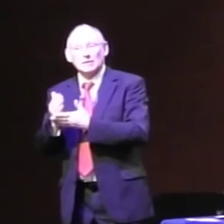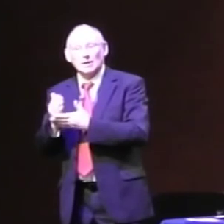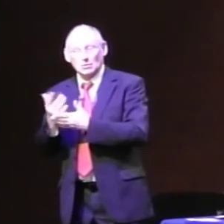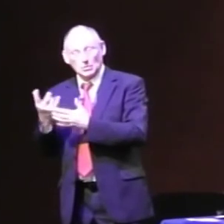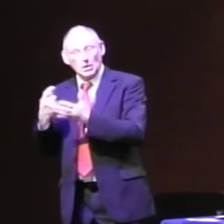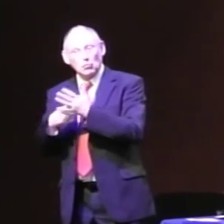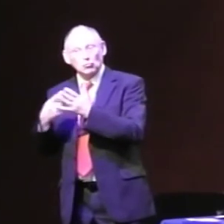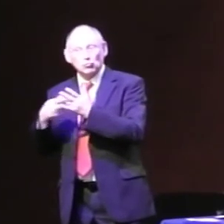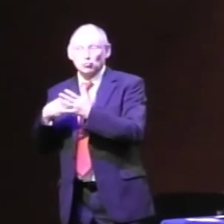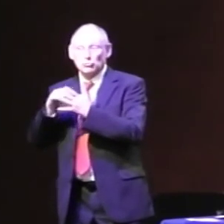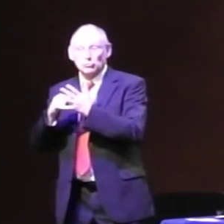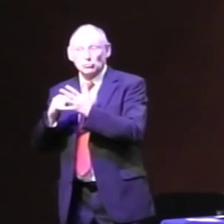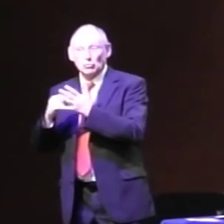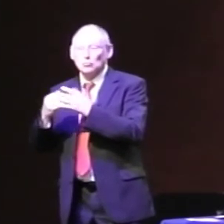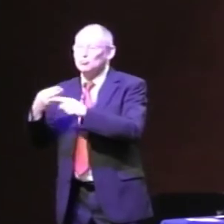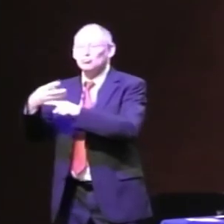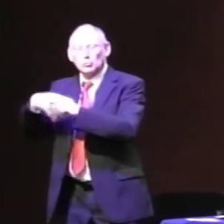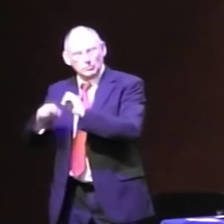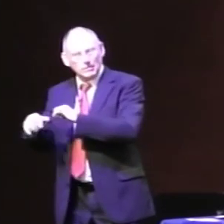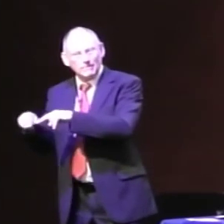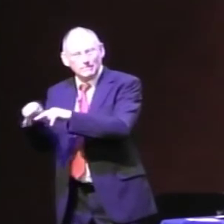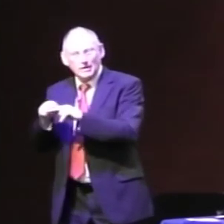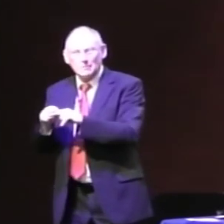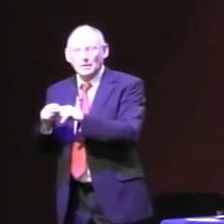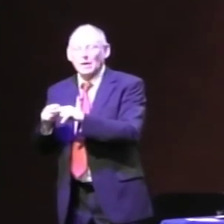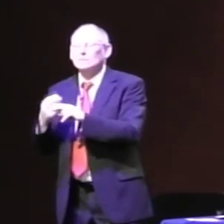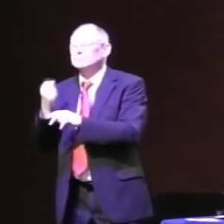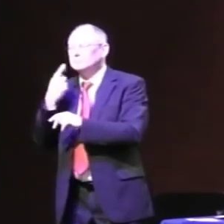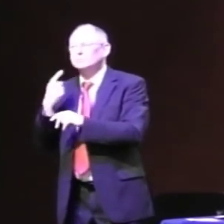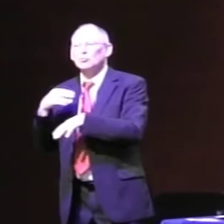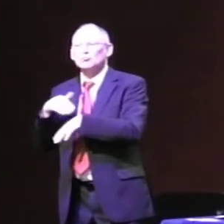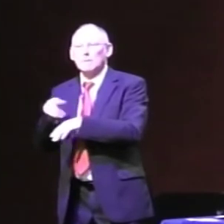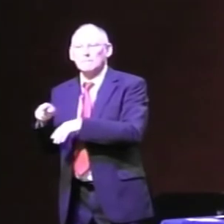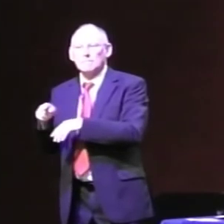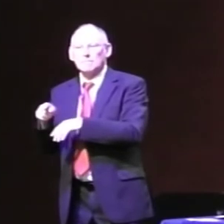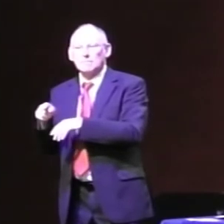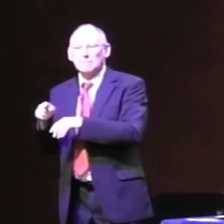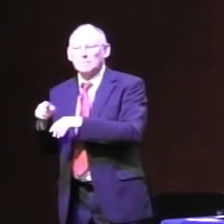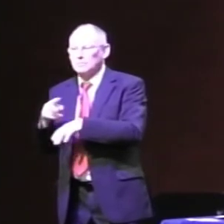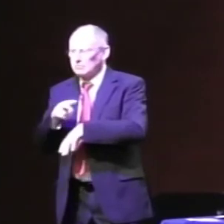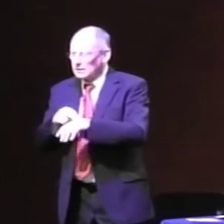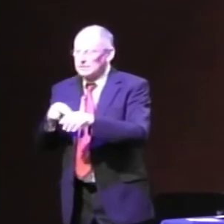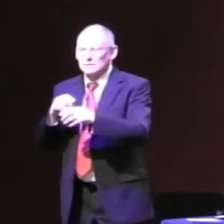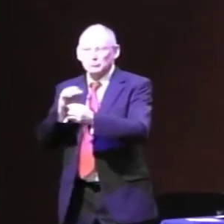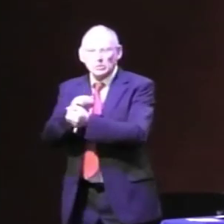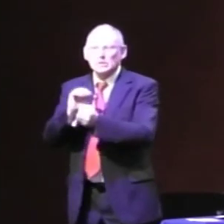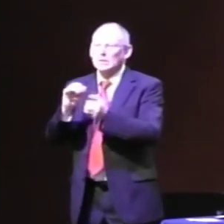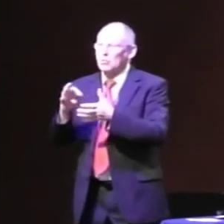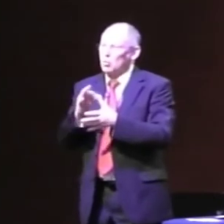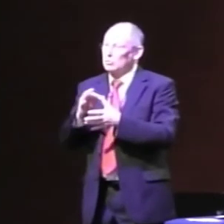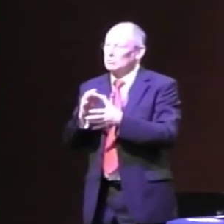roots of their business was their family, understood crime, police, prisons and courts.